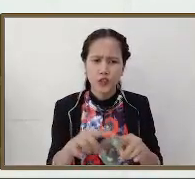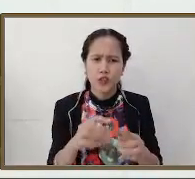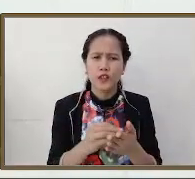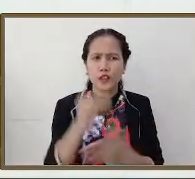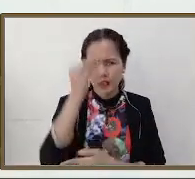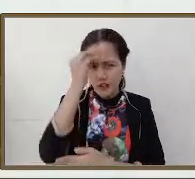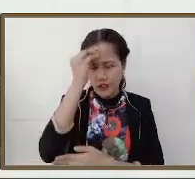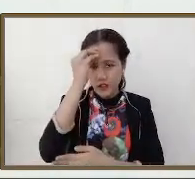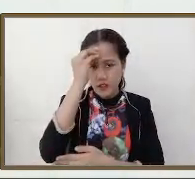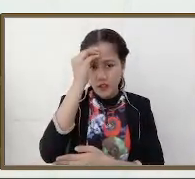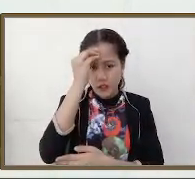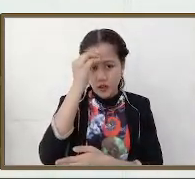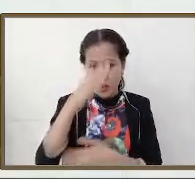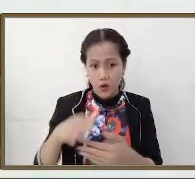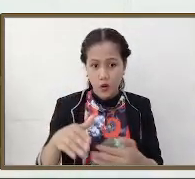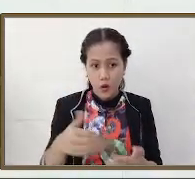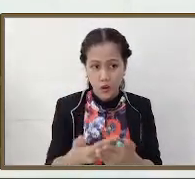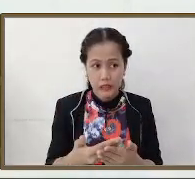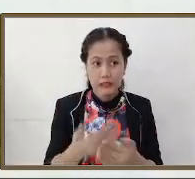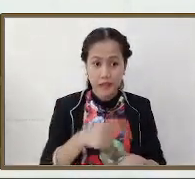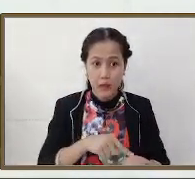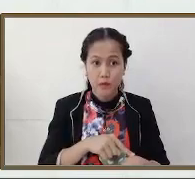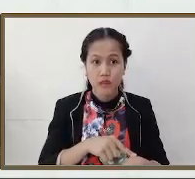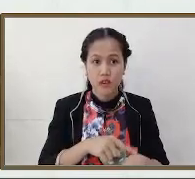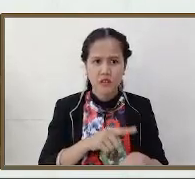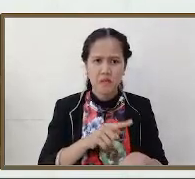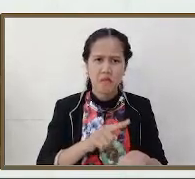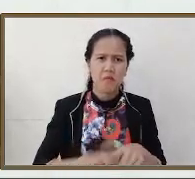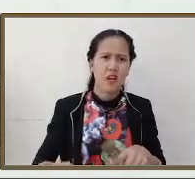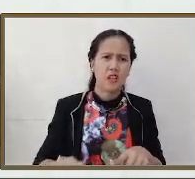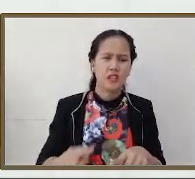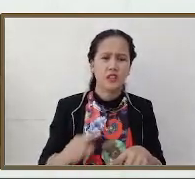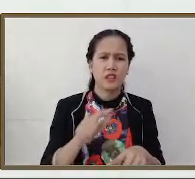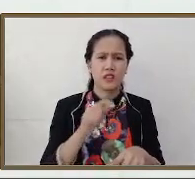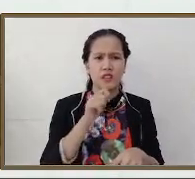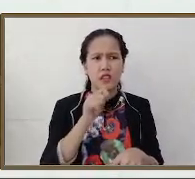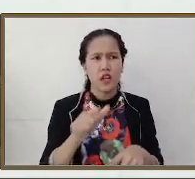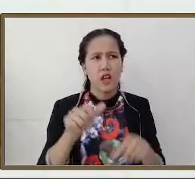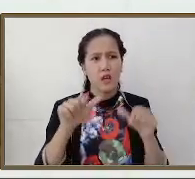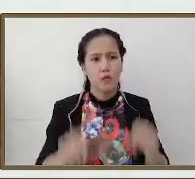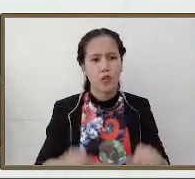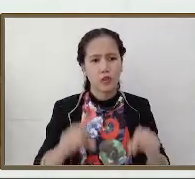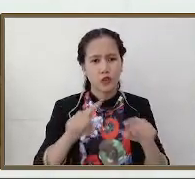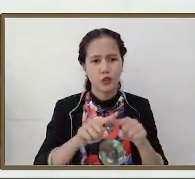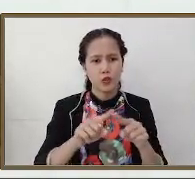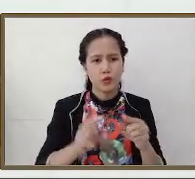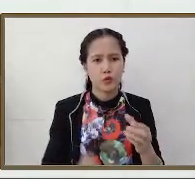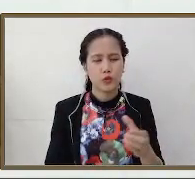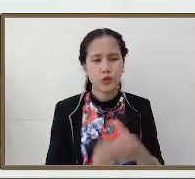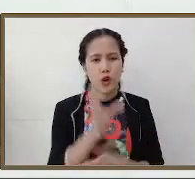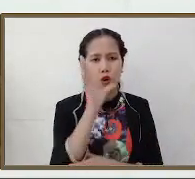times, but they were never able to grow in the knowledge of truth.